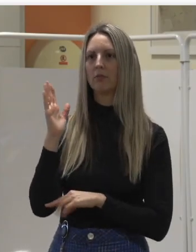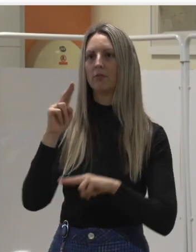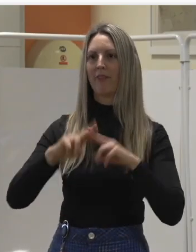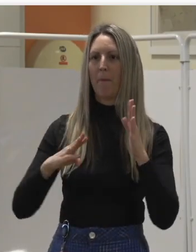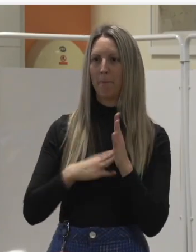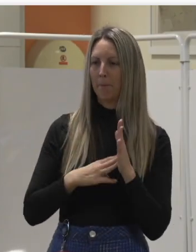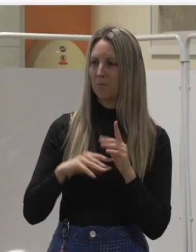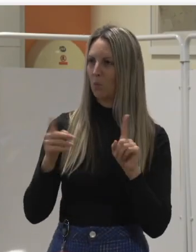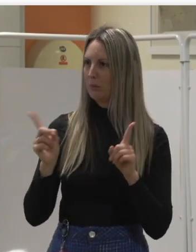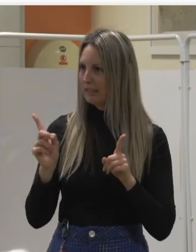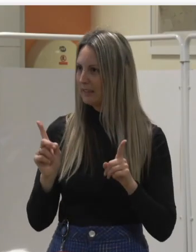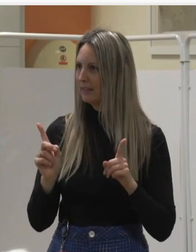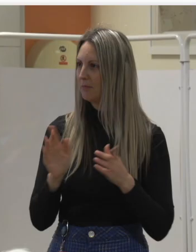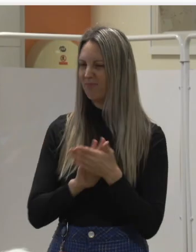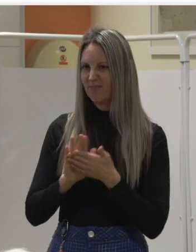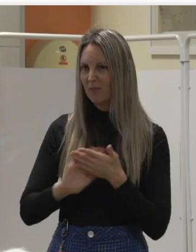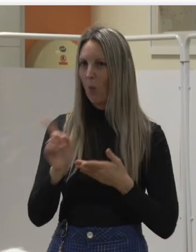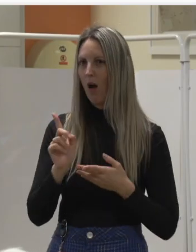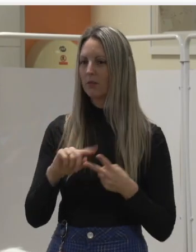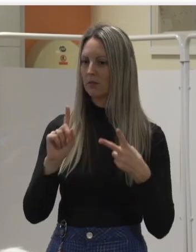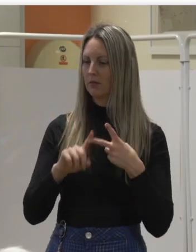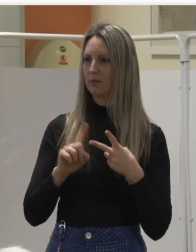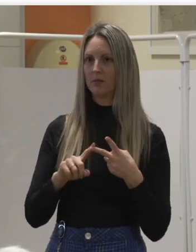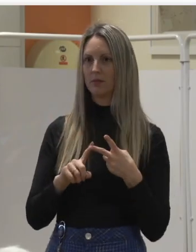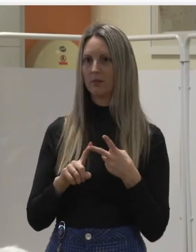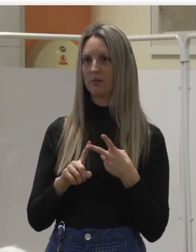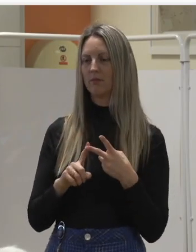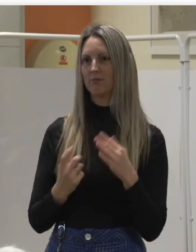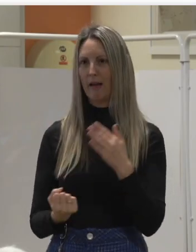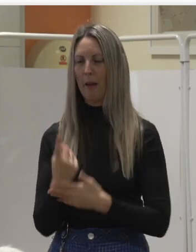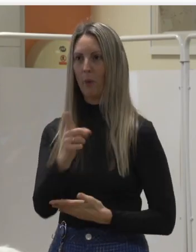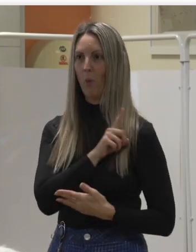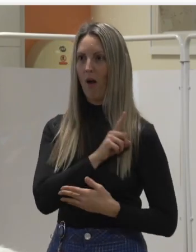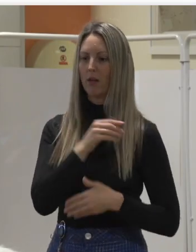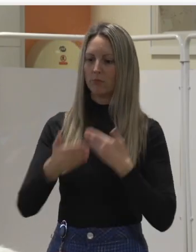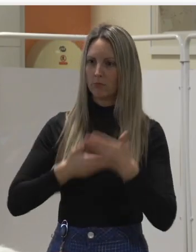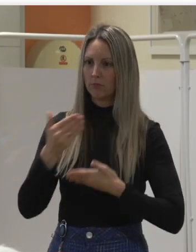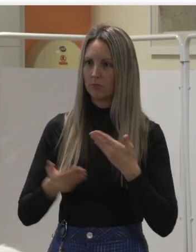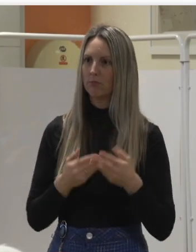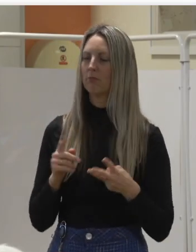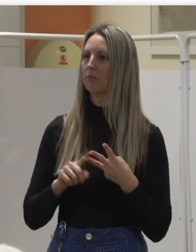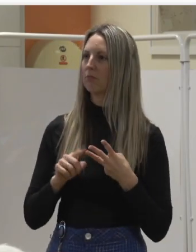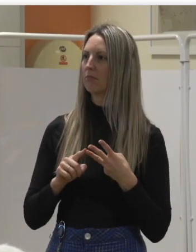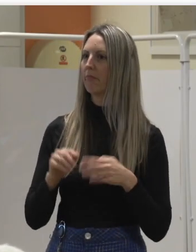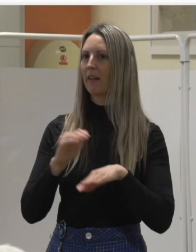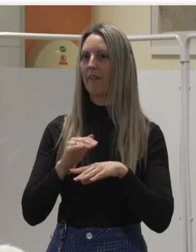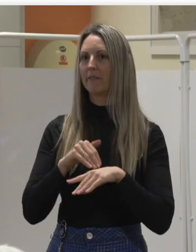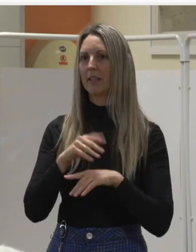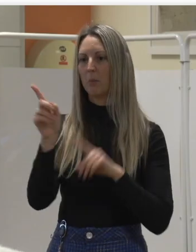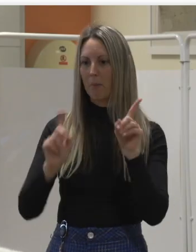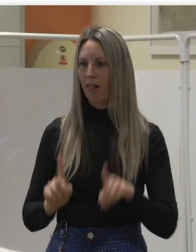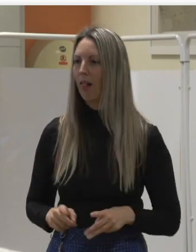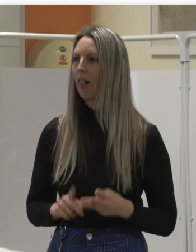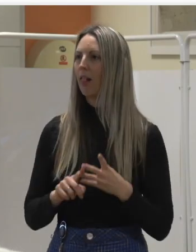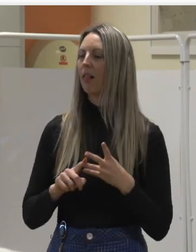can trigger this condition, and why this affects people, how we come to a conclusion at the end, how